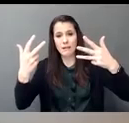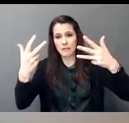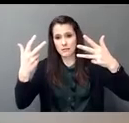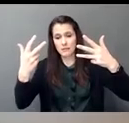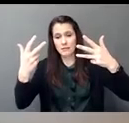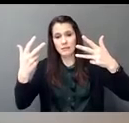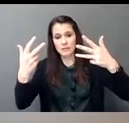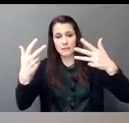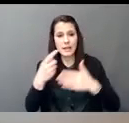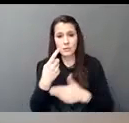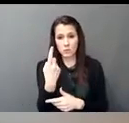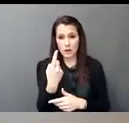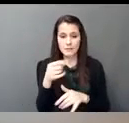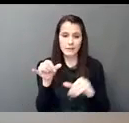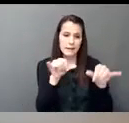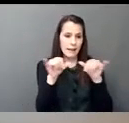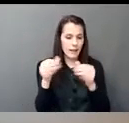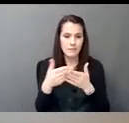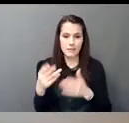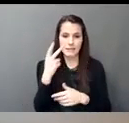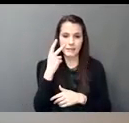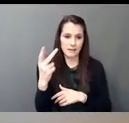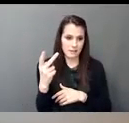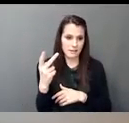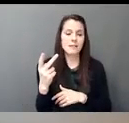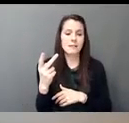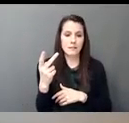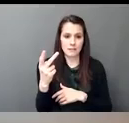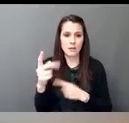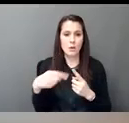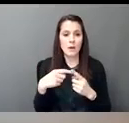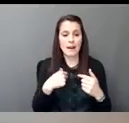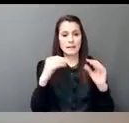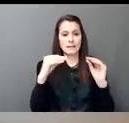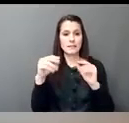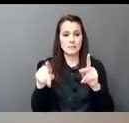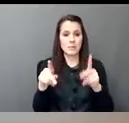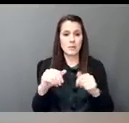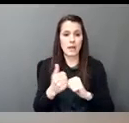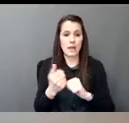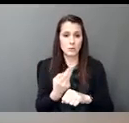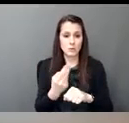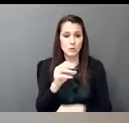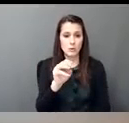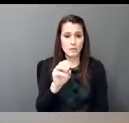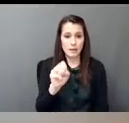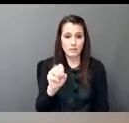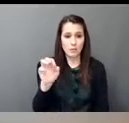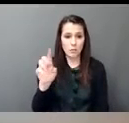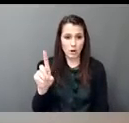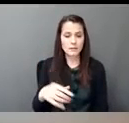And one of the common things that I see when teaching people how to use Microsoft Word is that they use the